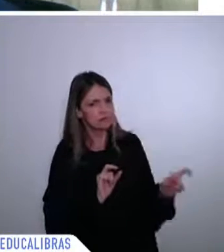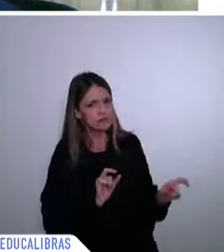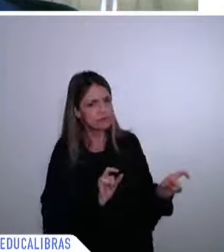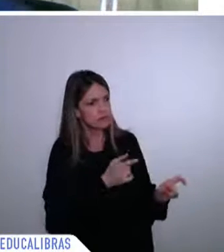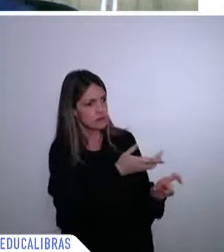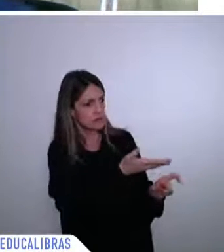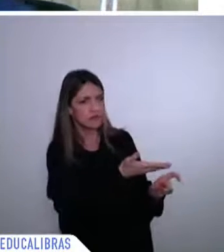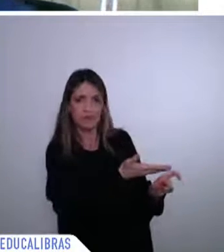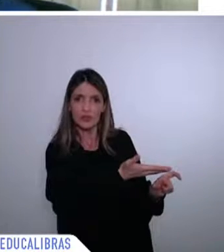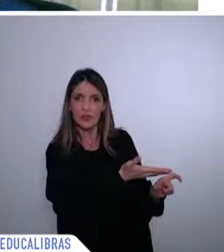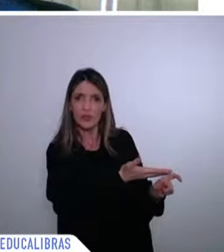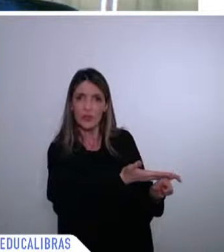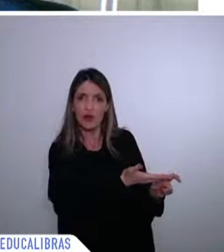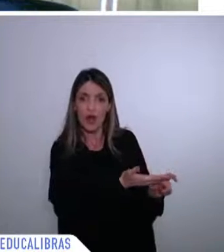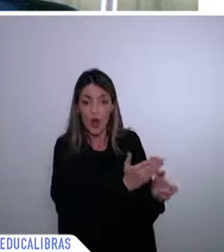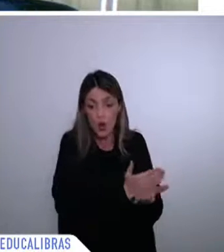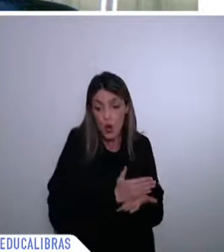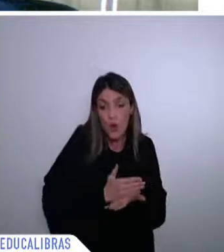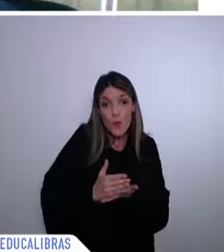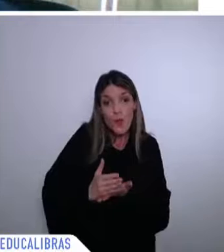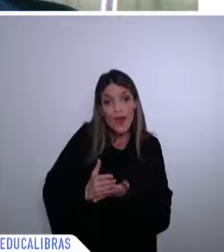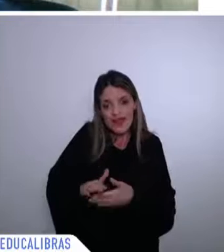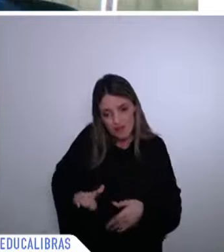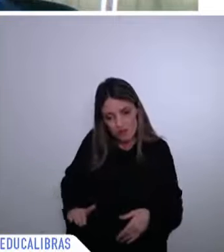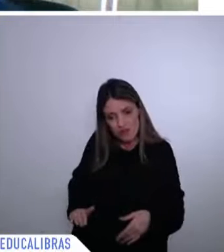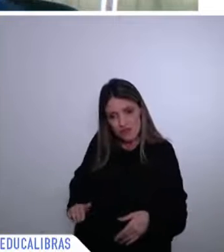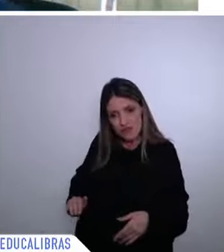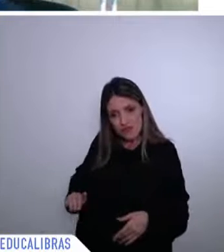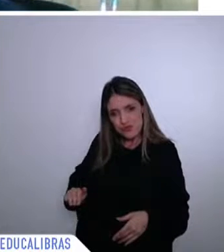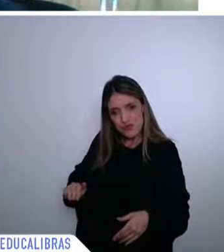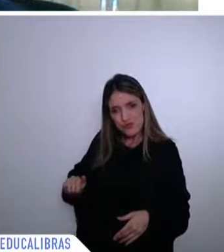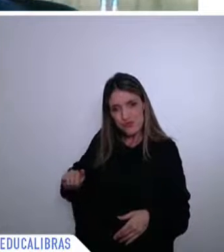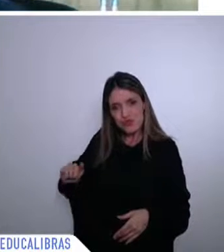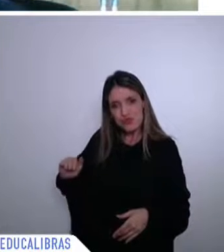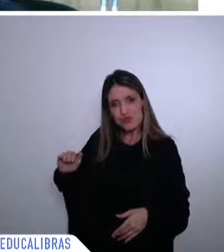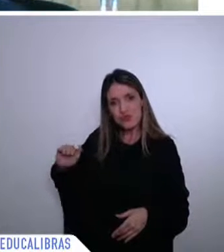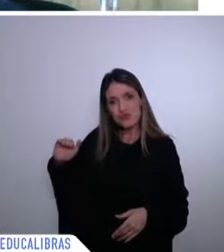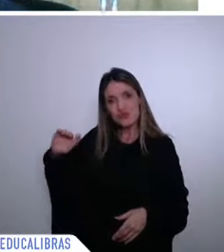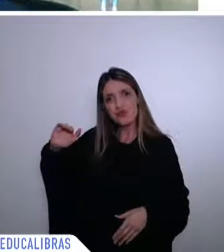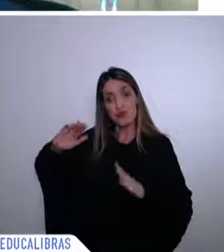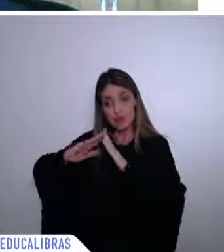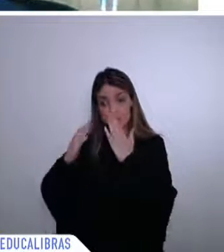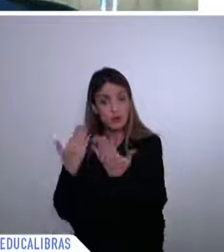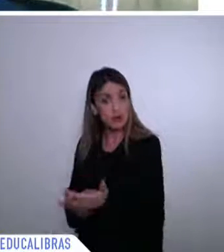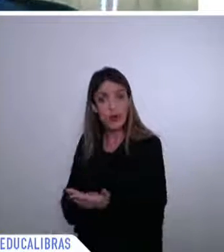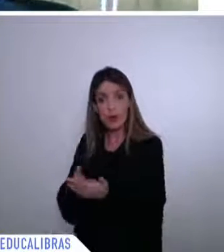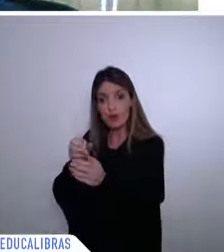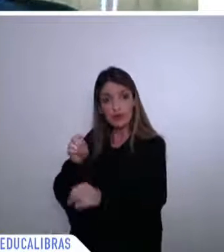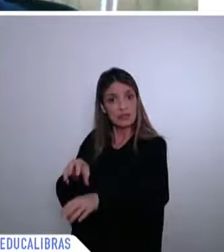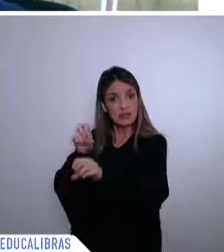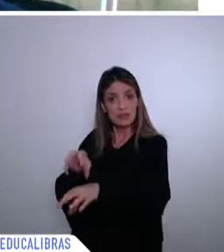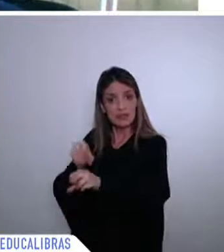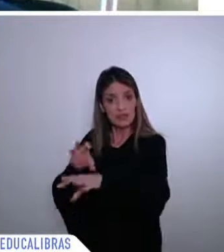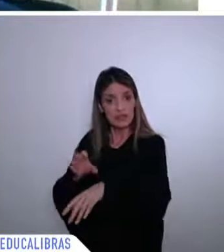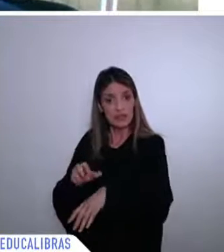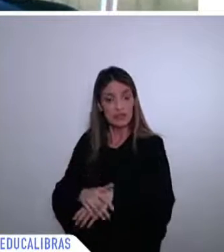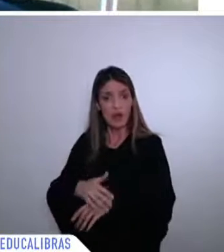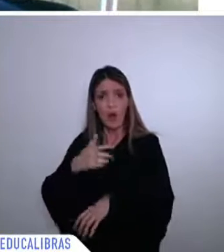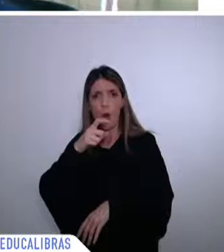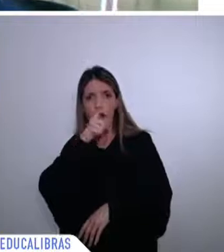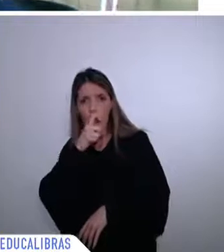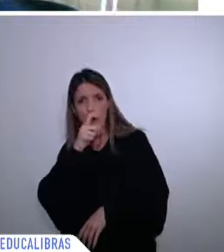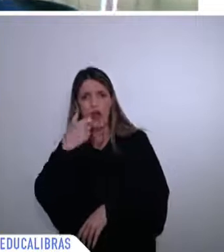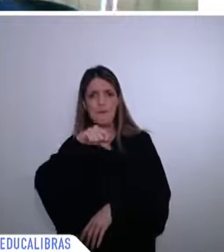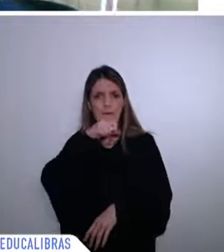than preparing workers. And I agree with you, Joan. It starts at the daycare, at elementary school, because